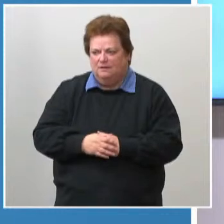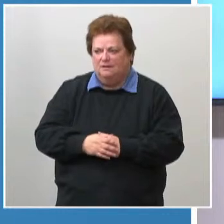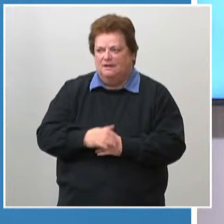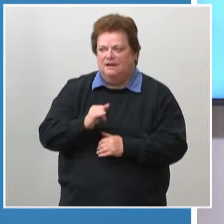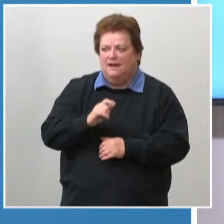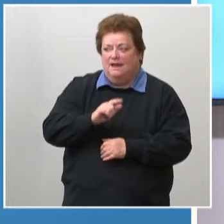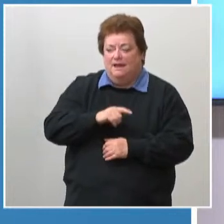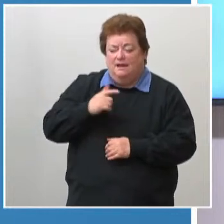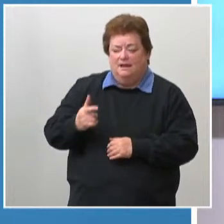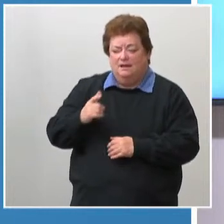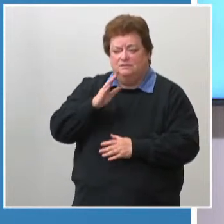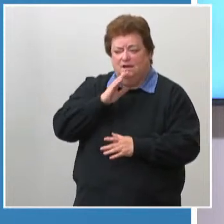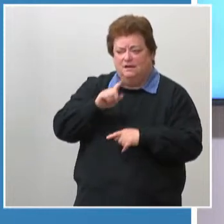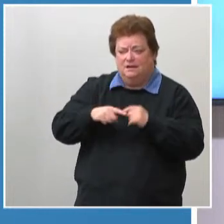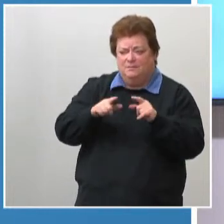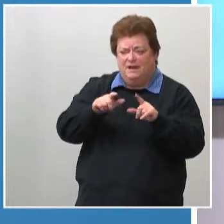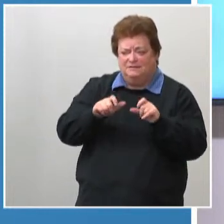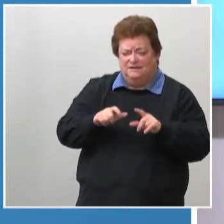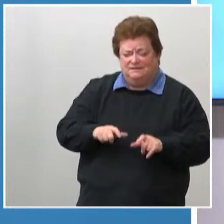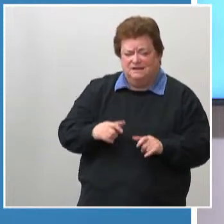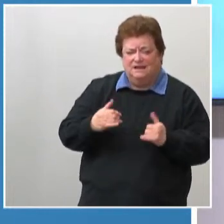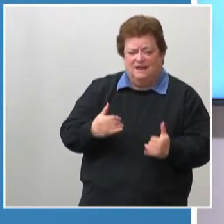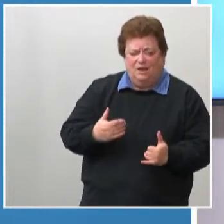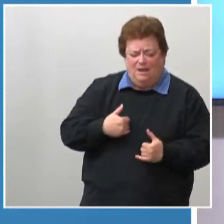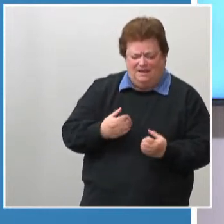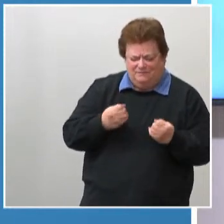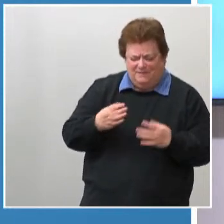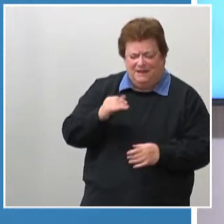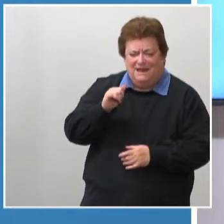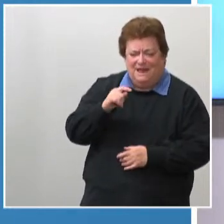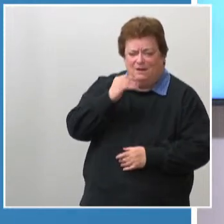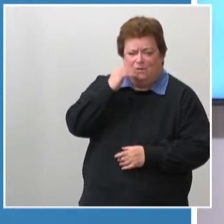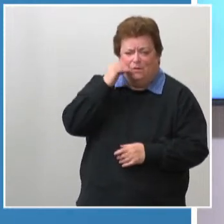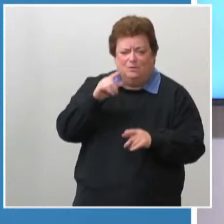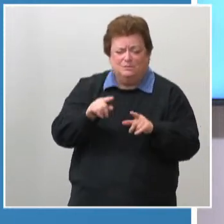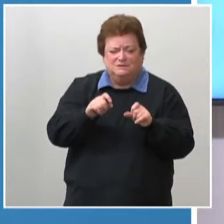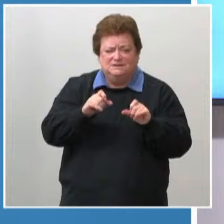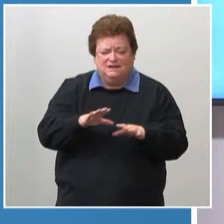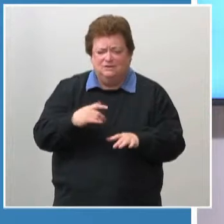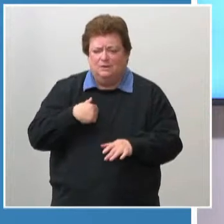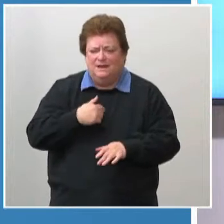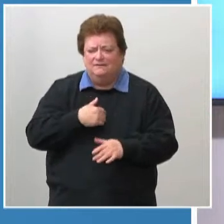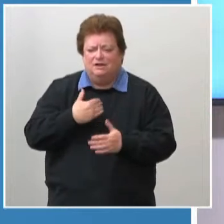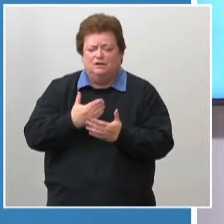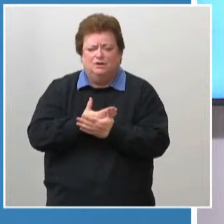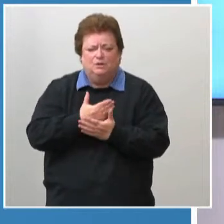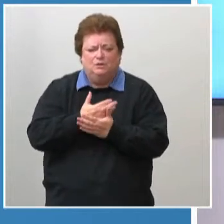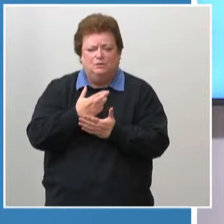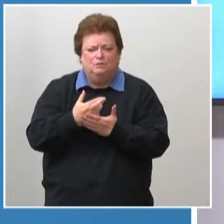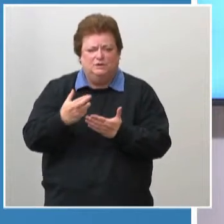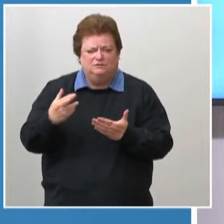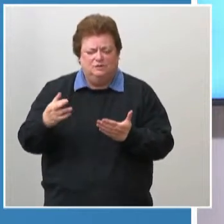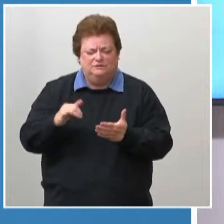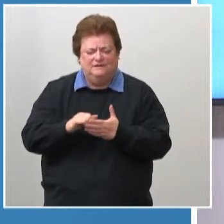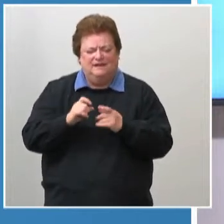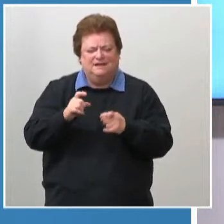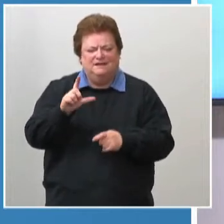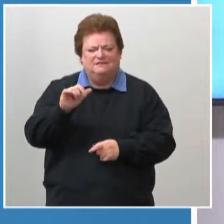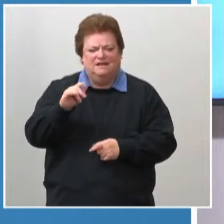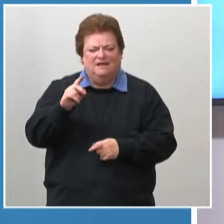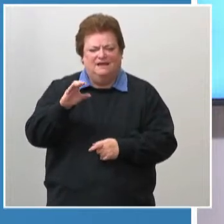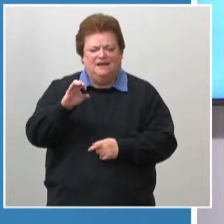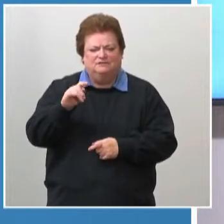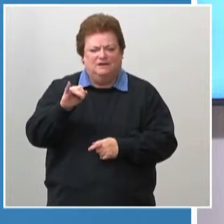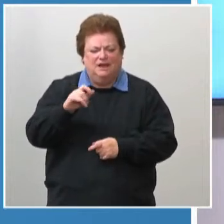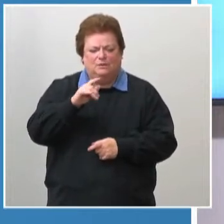to testing, with many at-home testing options, we've launched a new resource that gives Lancaster County